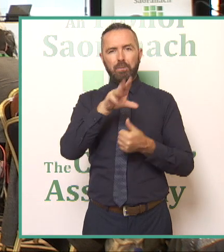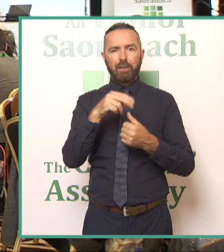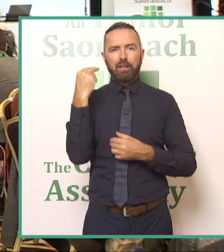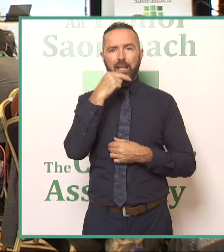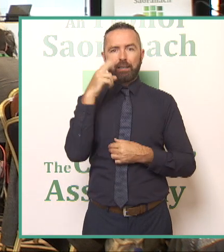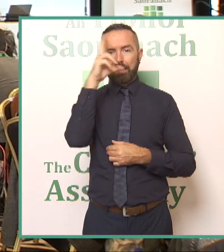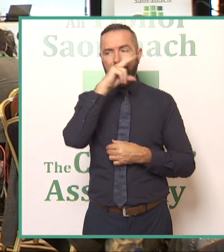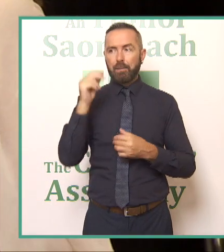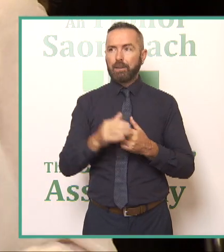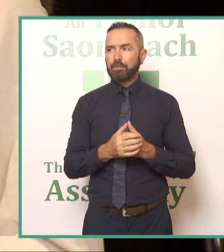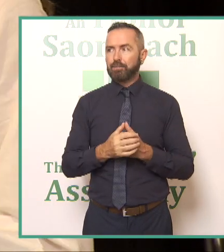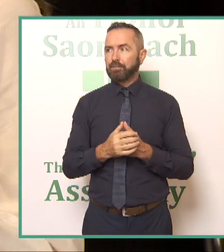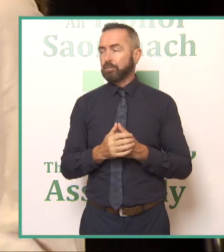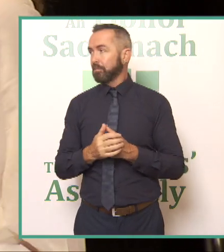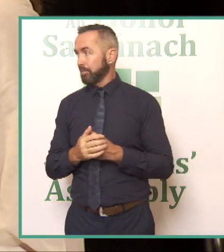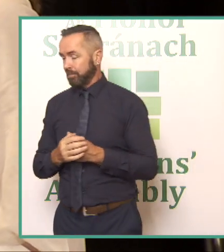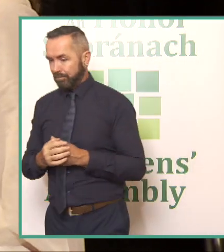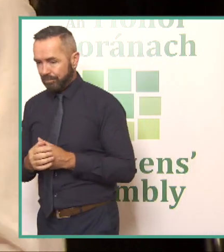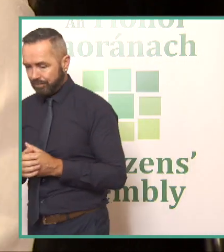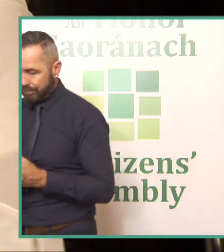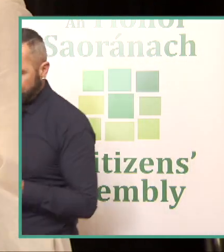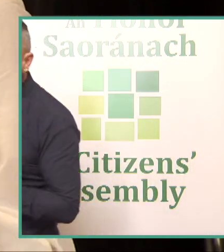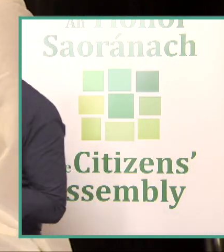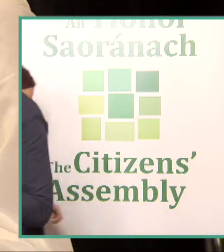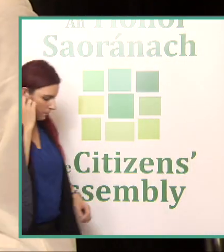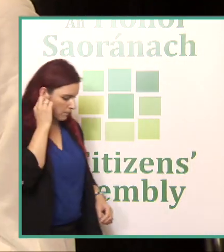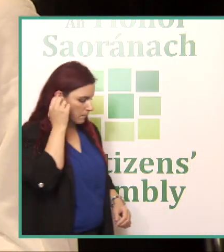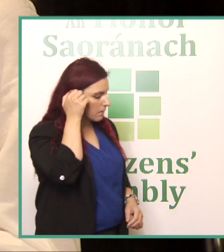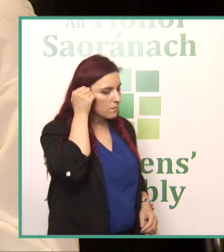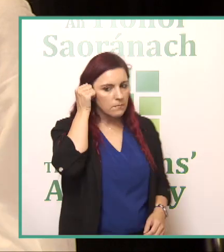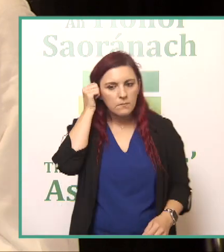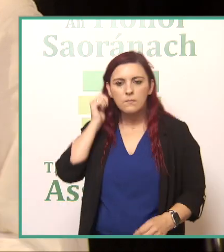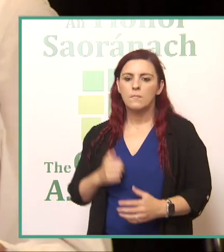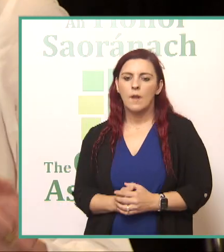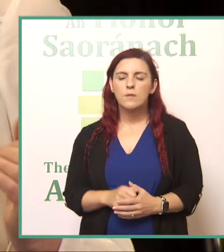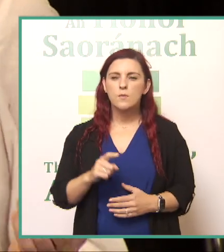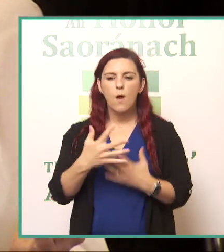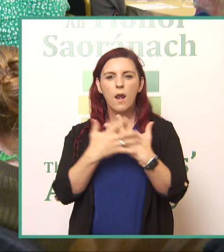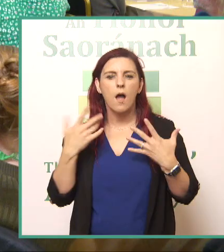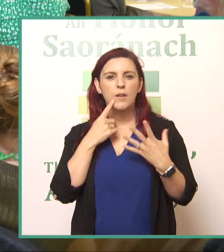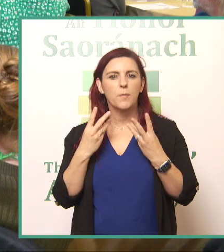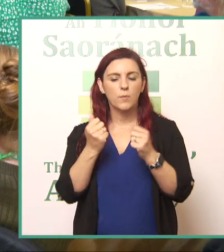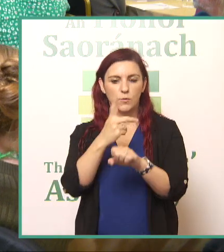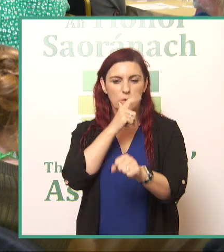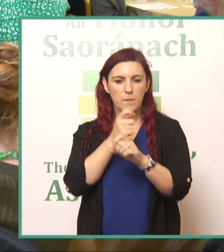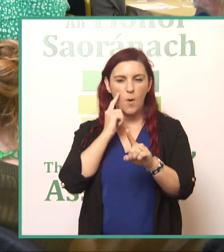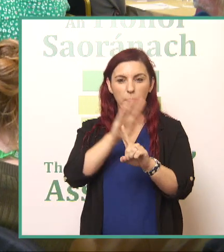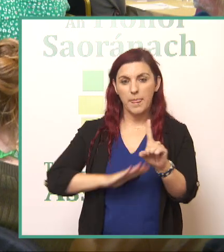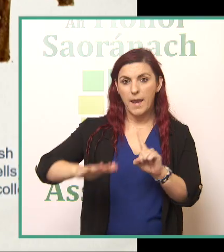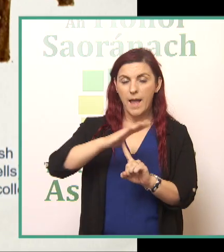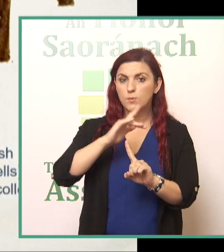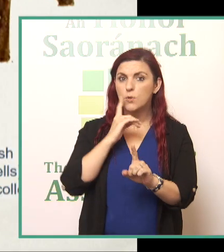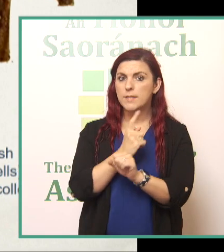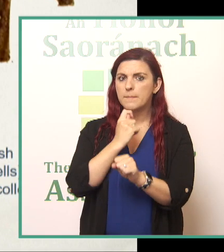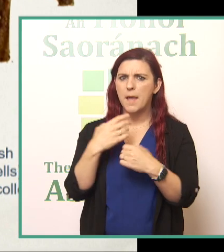example. So if you manage the land, and so a lot of the material is about the land, but there is also quite a bit of material